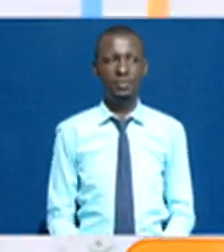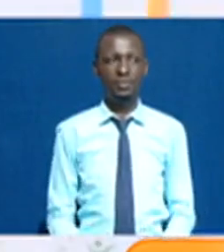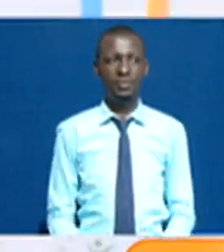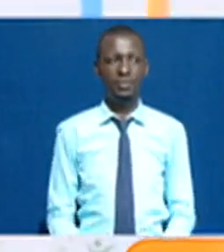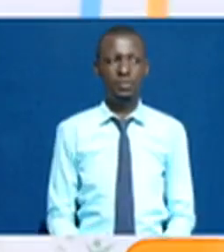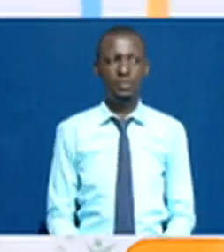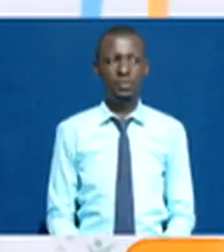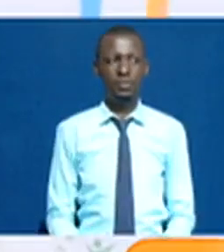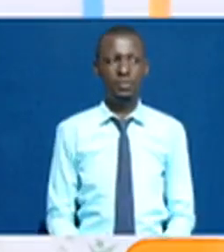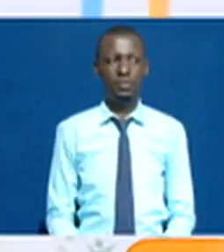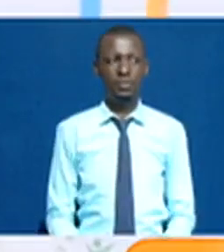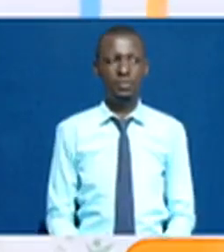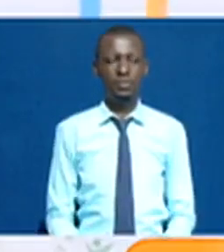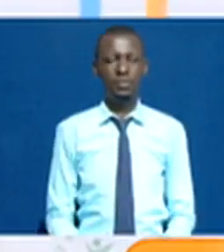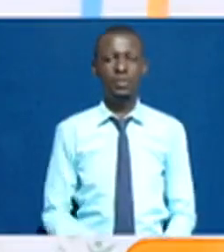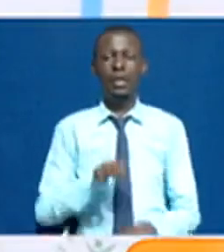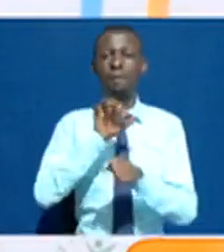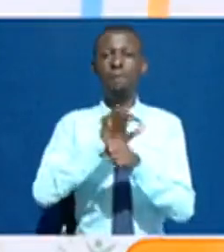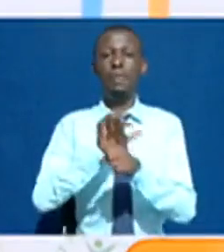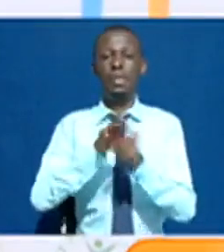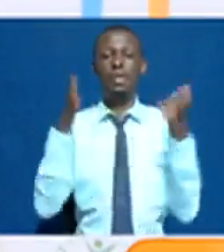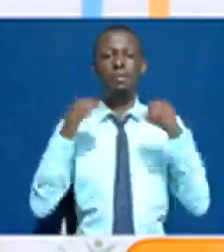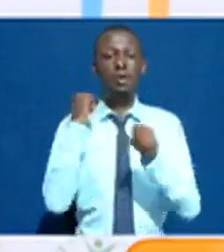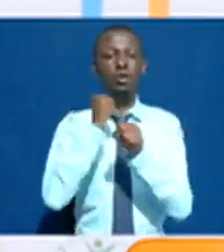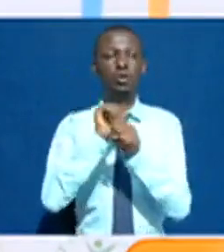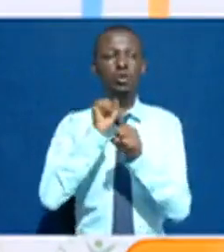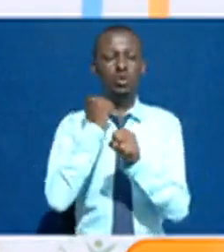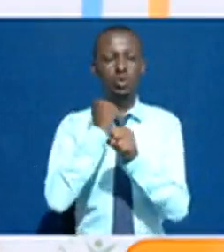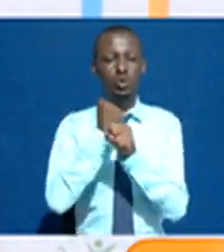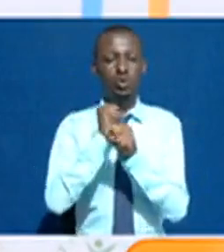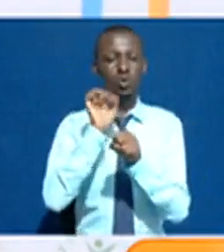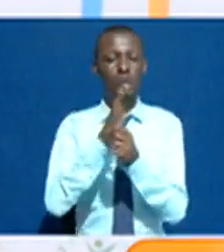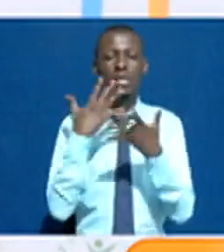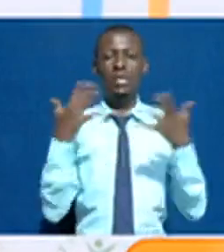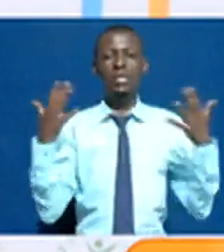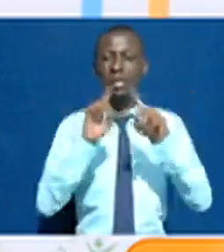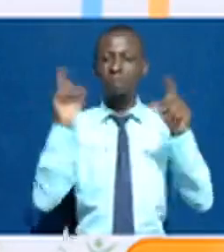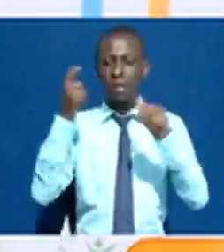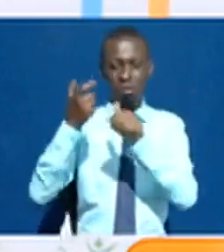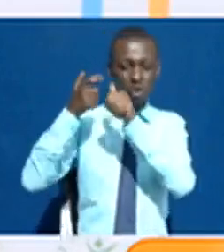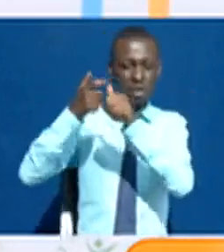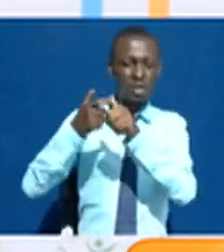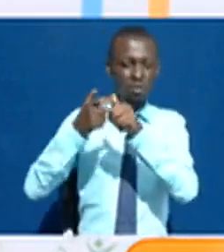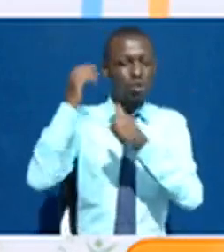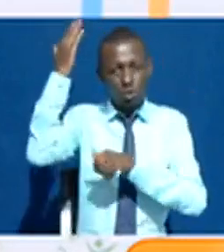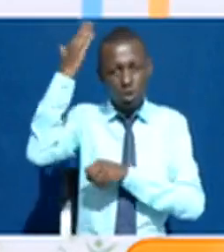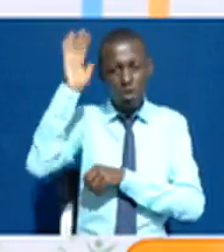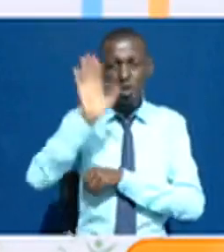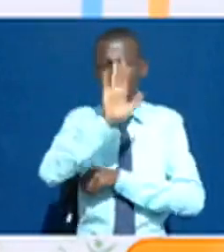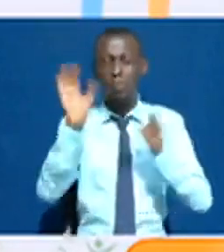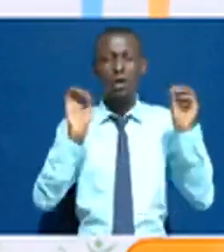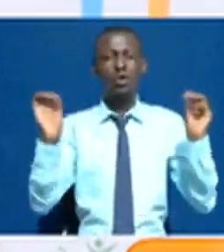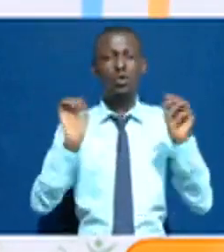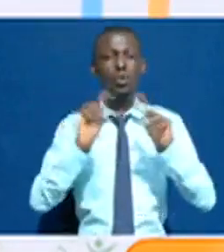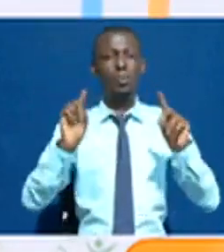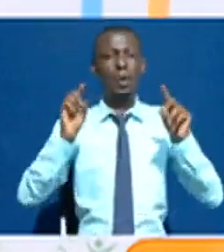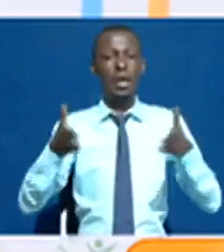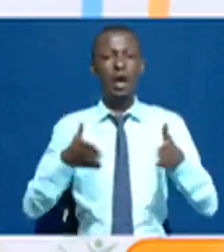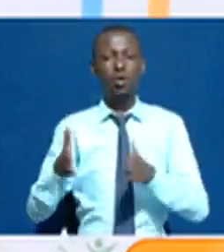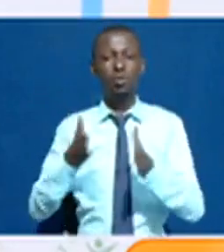So many people do many things outside here, but no one is there to recognize them. So basically what we do, we give them a platform